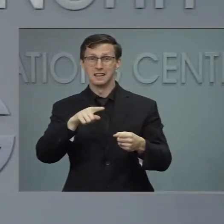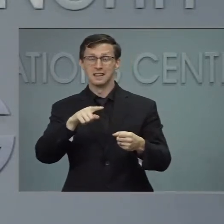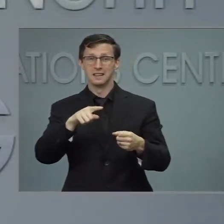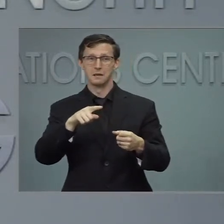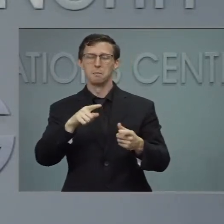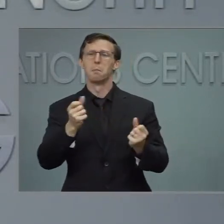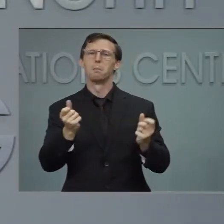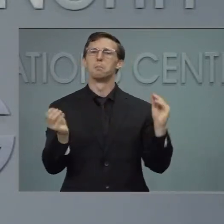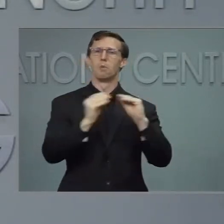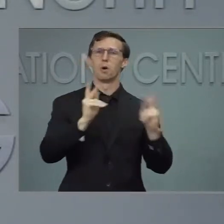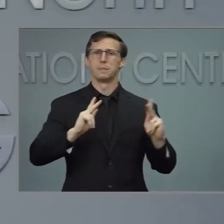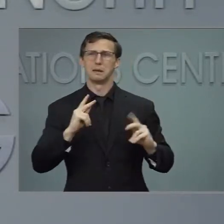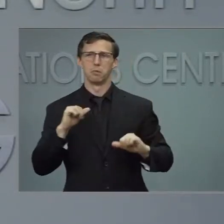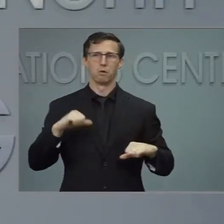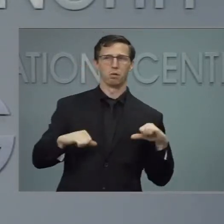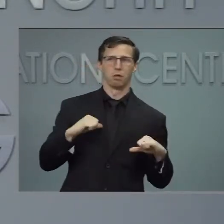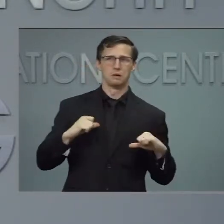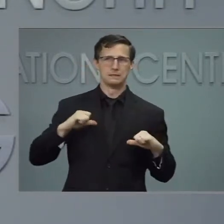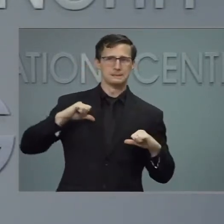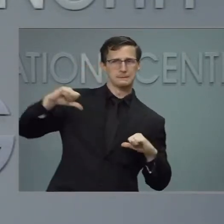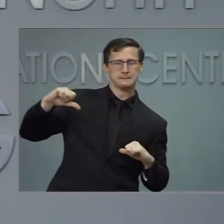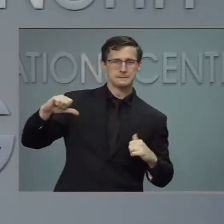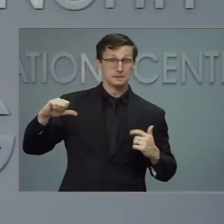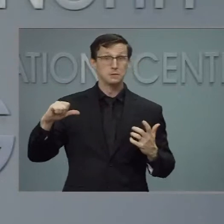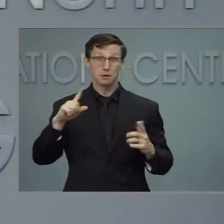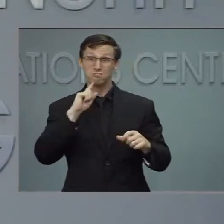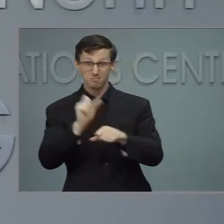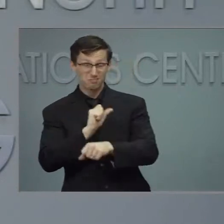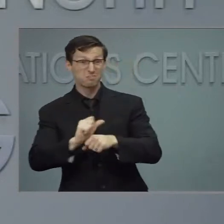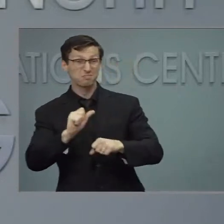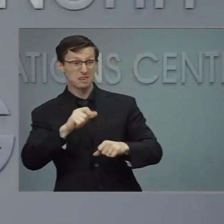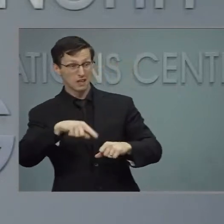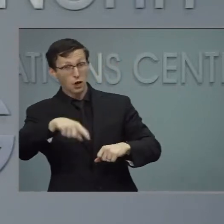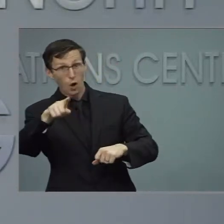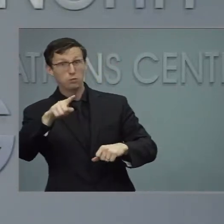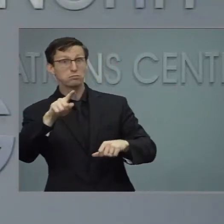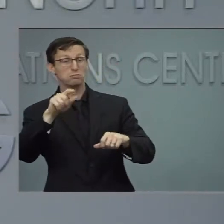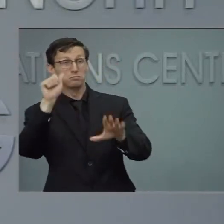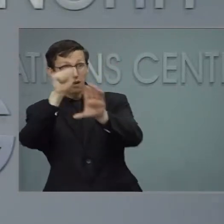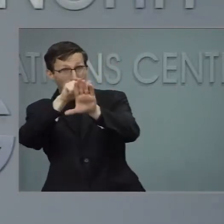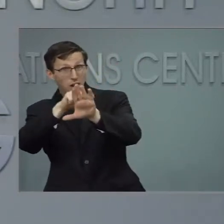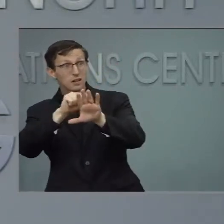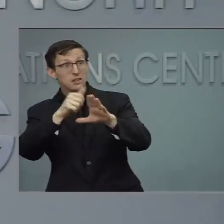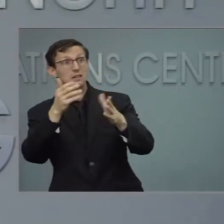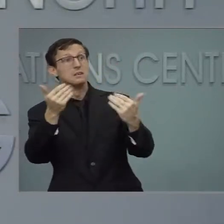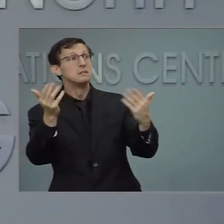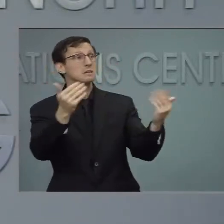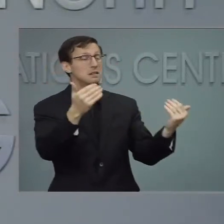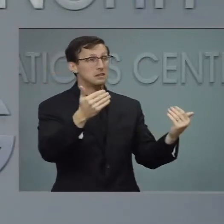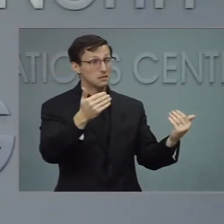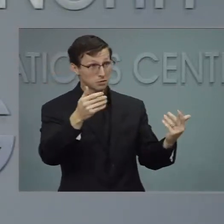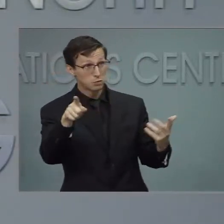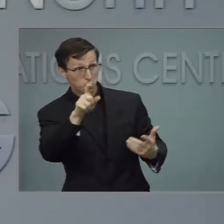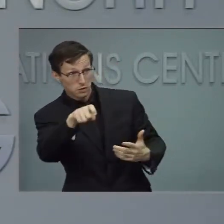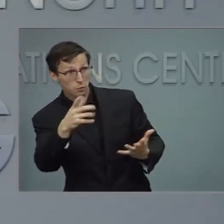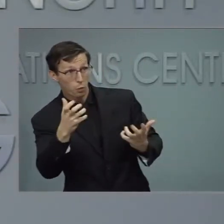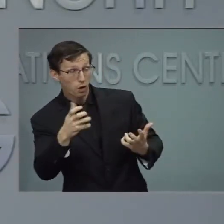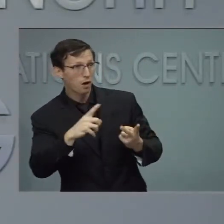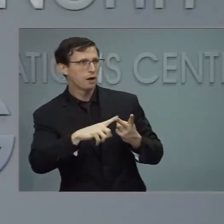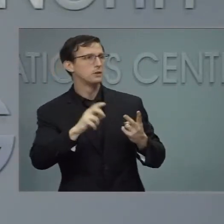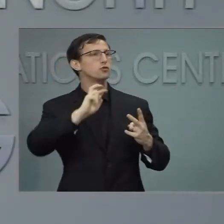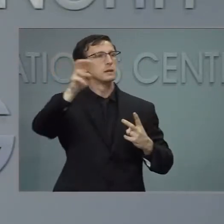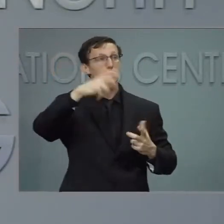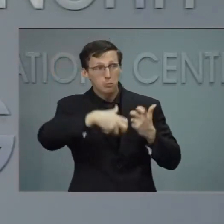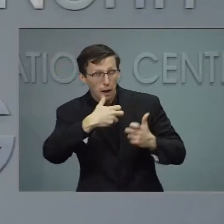vaccine hesitancy. So we've had people out knocking on doors, trying to find those people. We want to help people that have